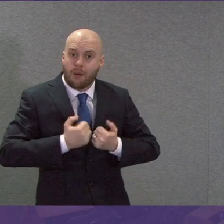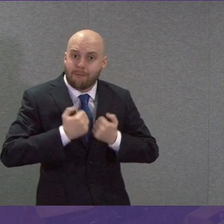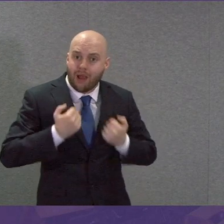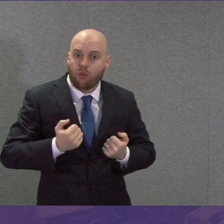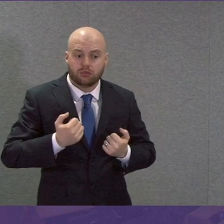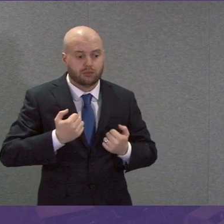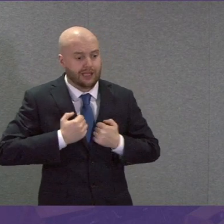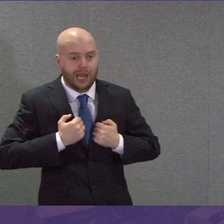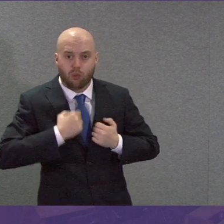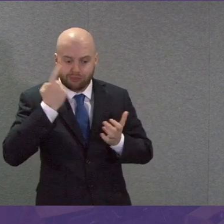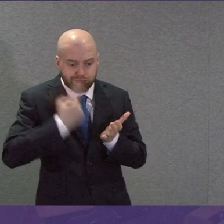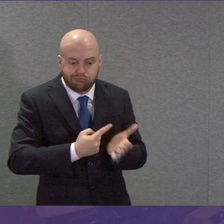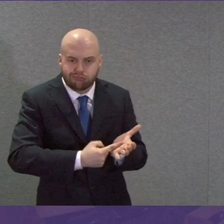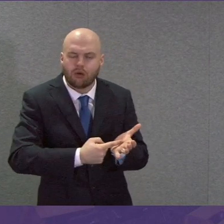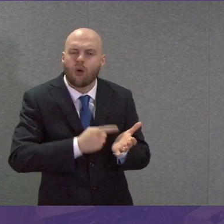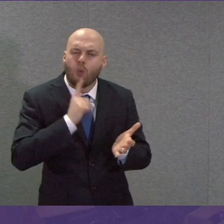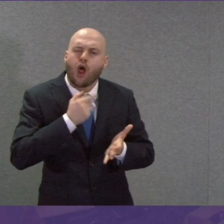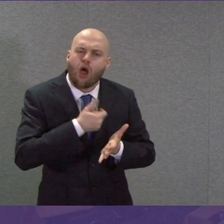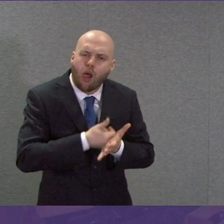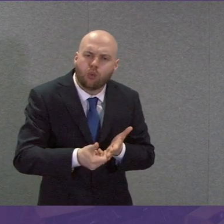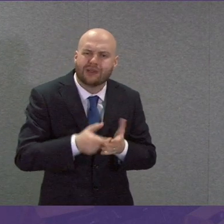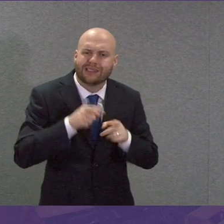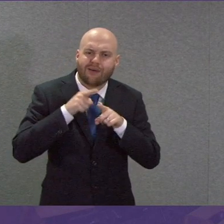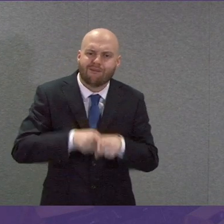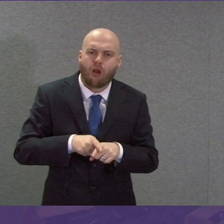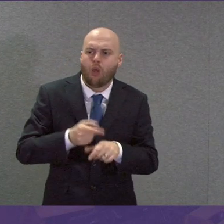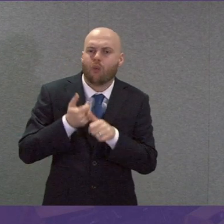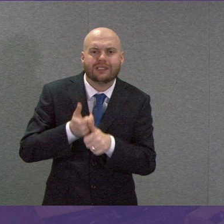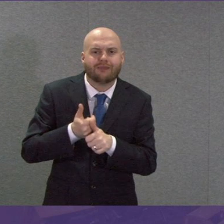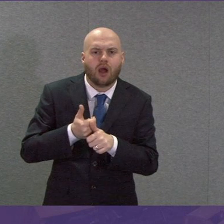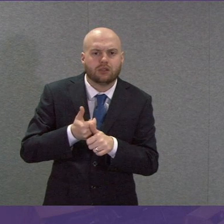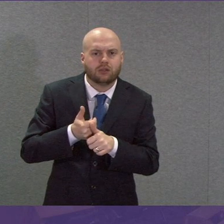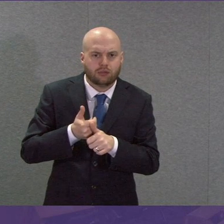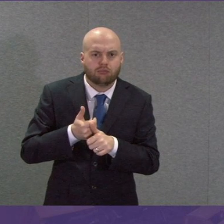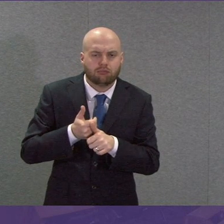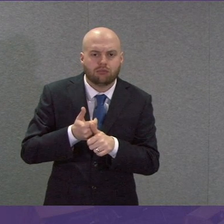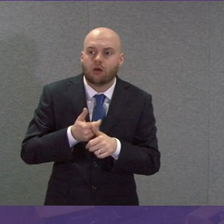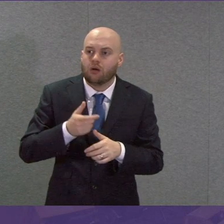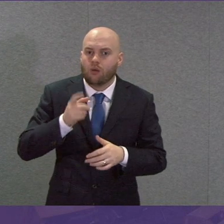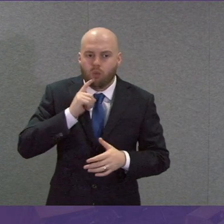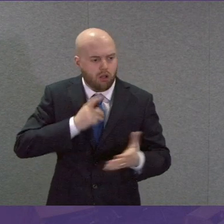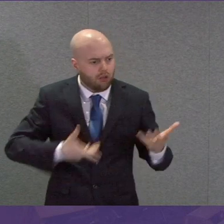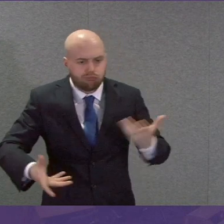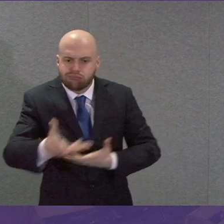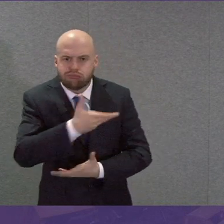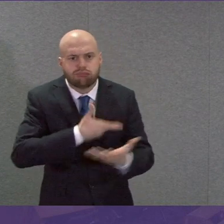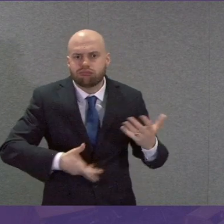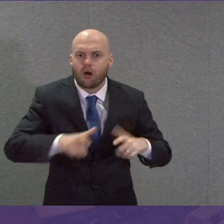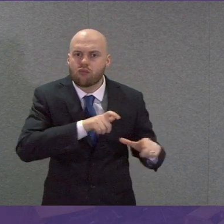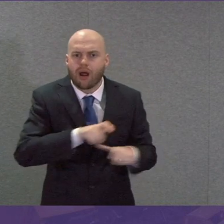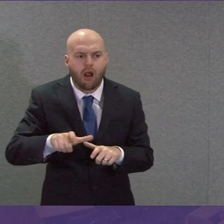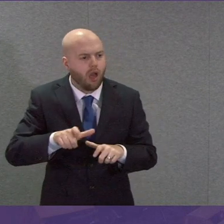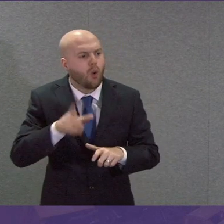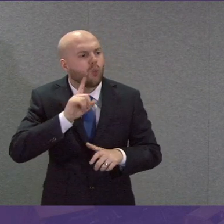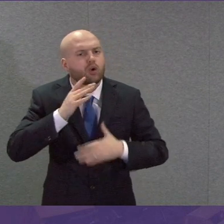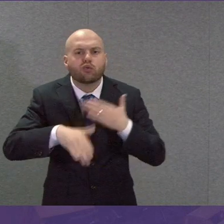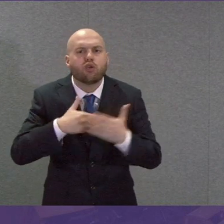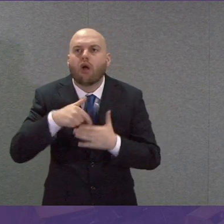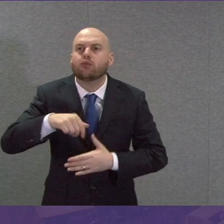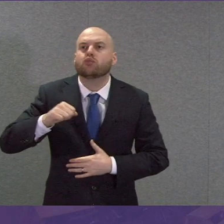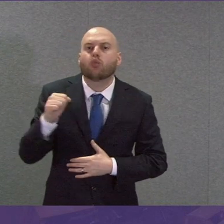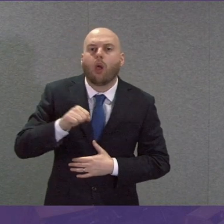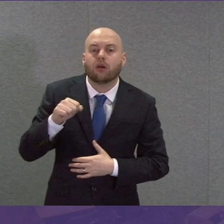decisions will be taken at the appropriate time on actions and measures to be taken based on the situation here in Scotland and other parts of the